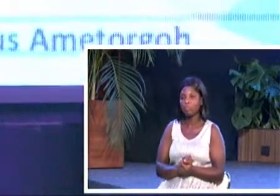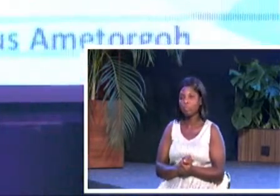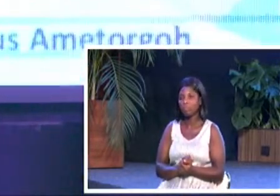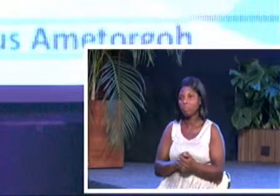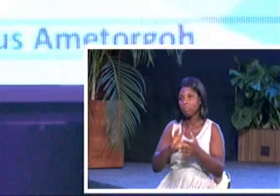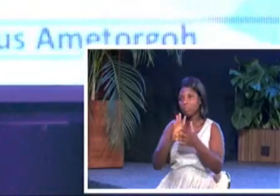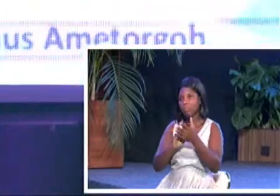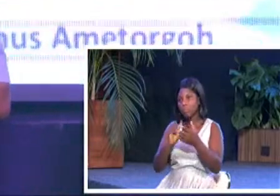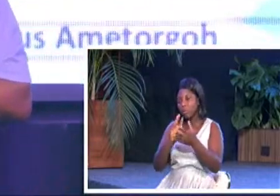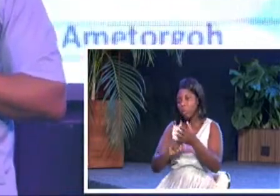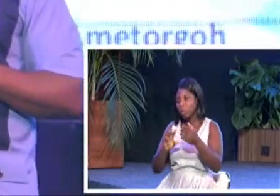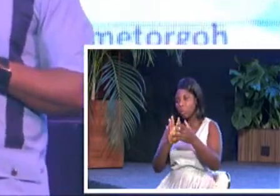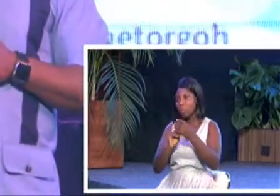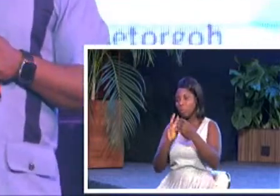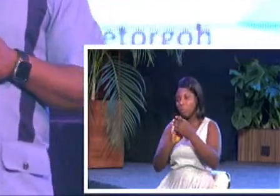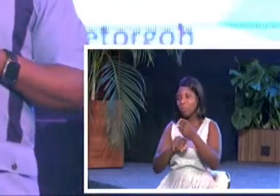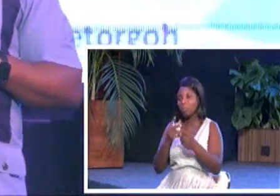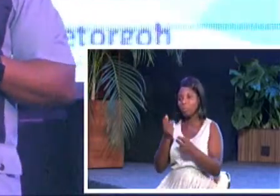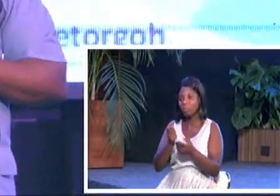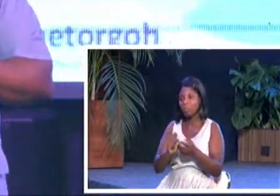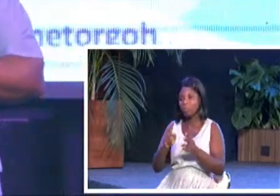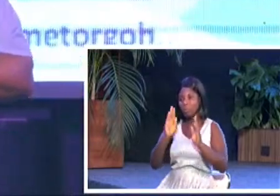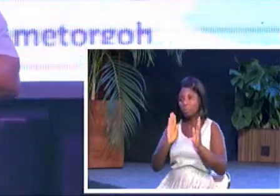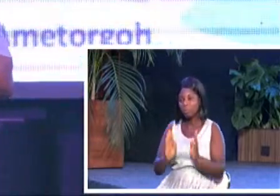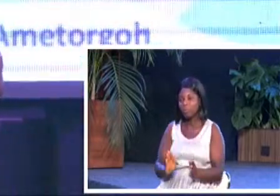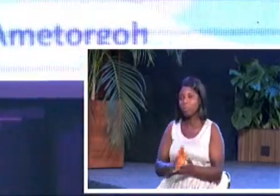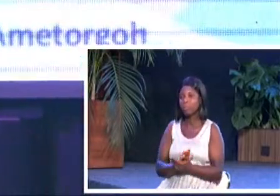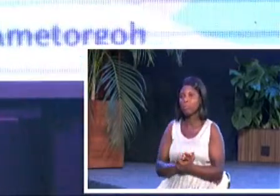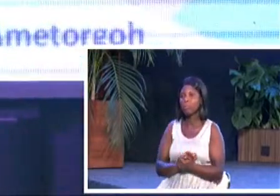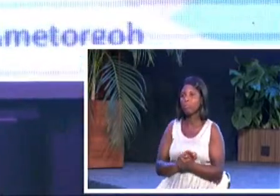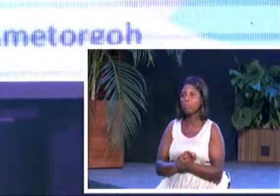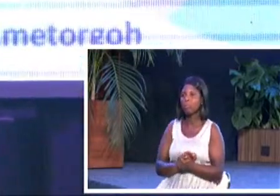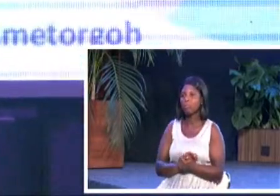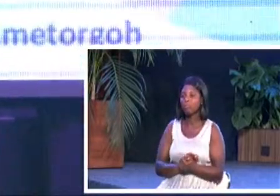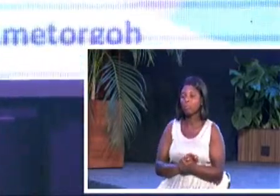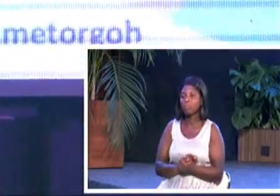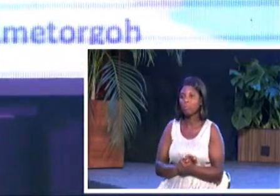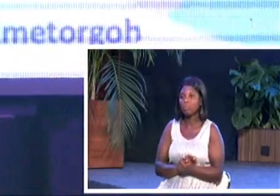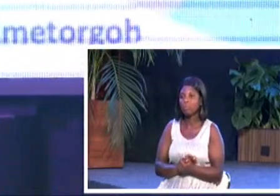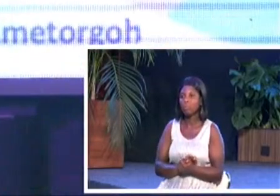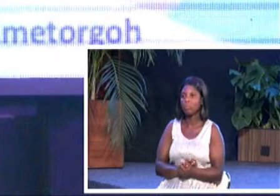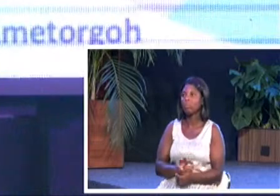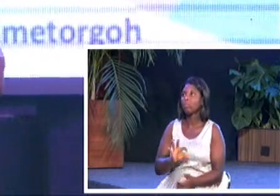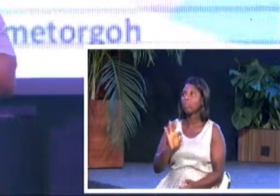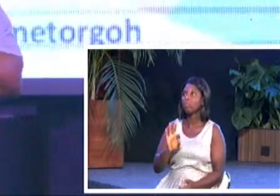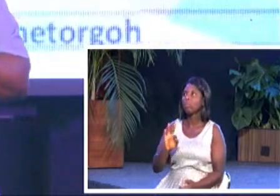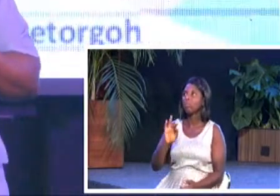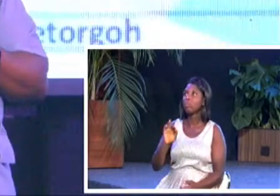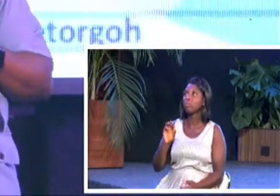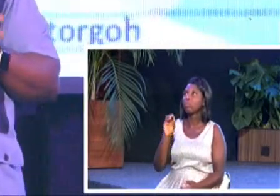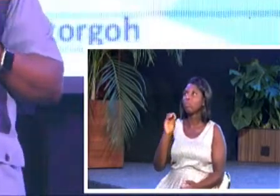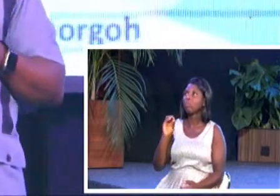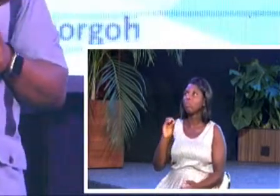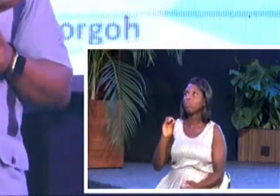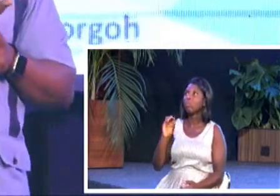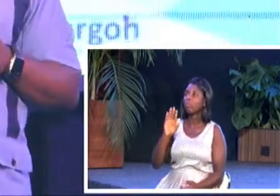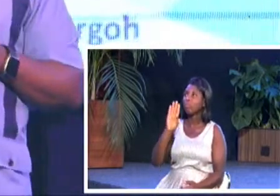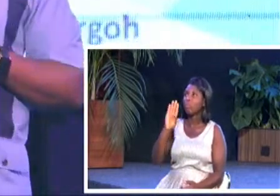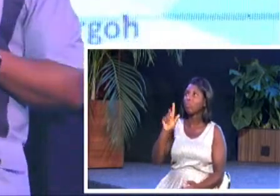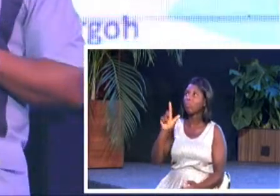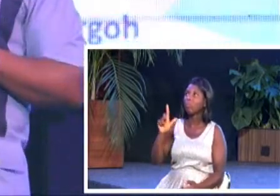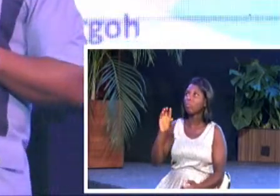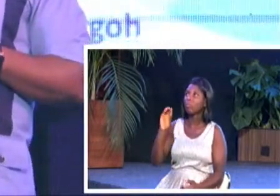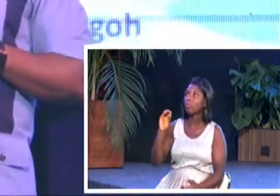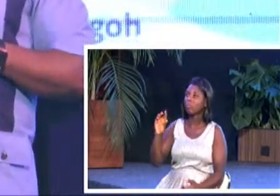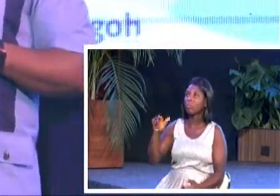copywriters. You have people who do video. You have bloggers or what they call vloggers. So they become influencers. You can create a channel